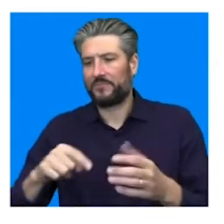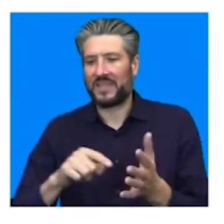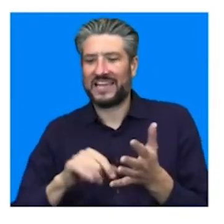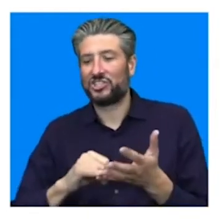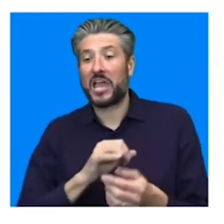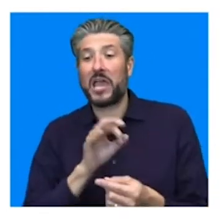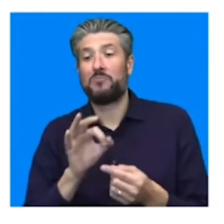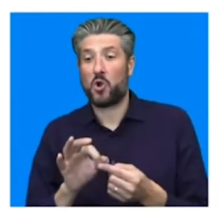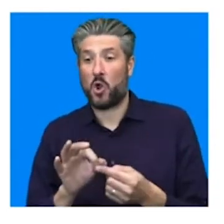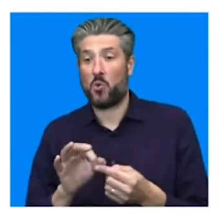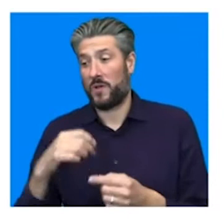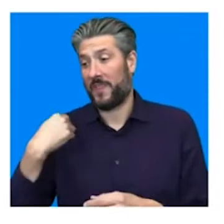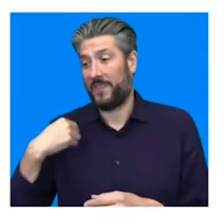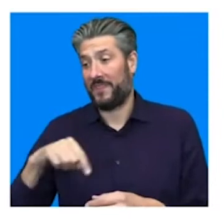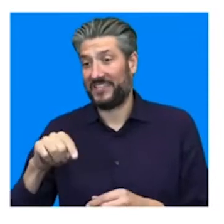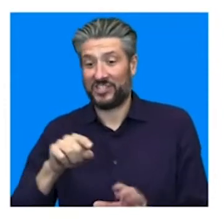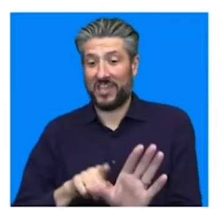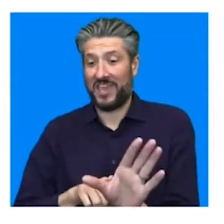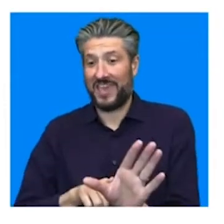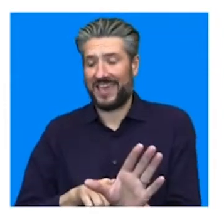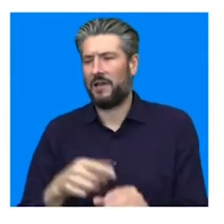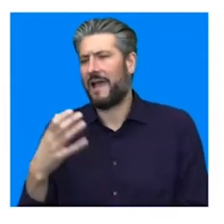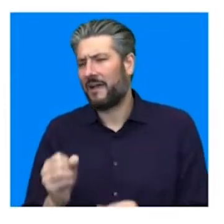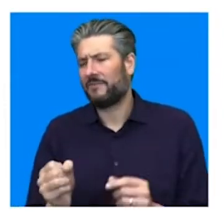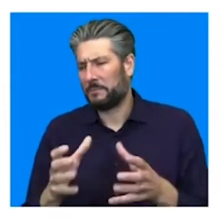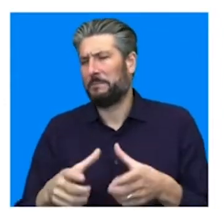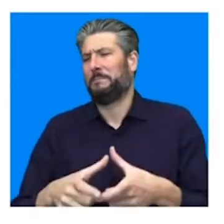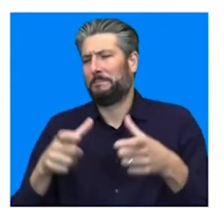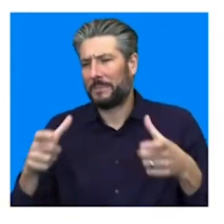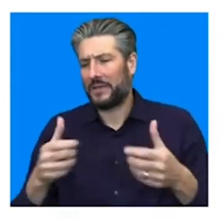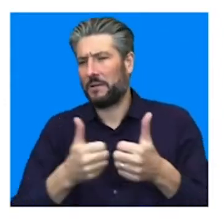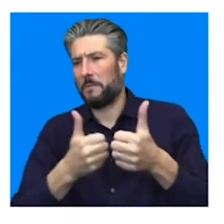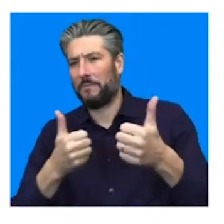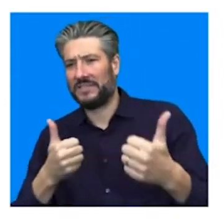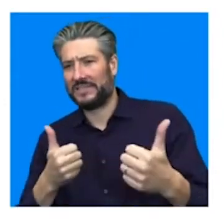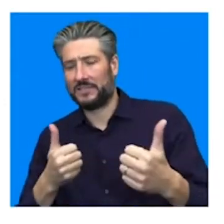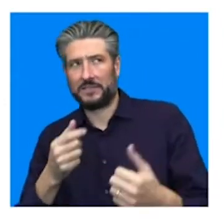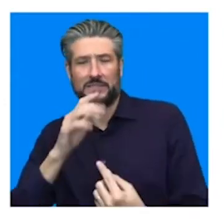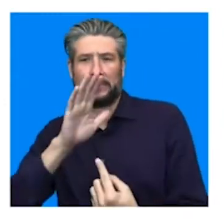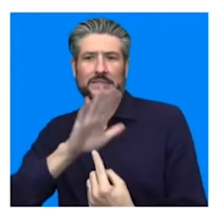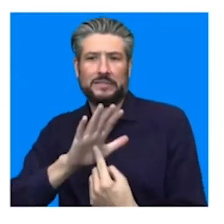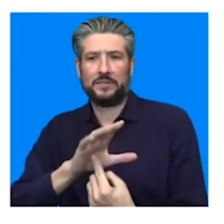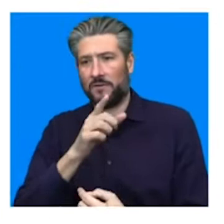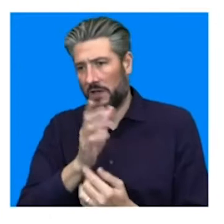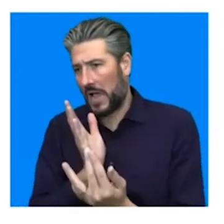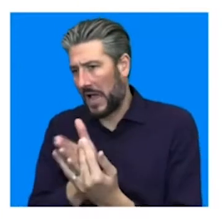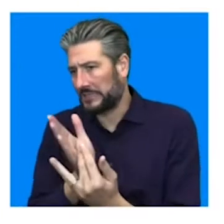from huge companies, where accessibility is such a high priority, really shows that